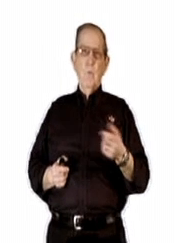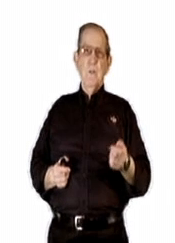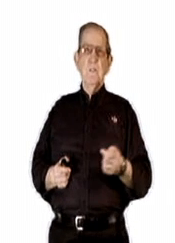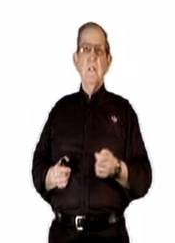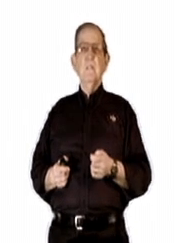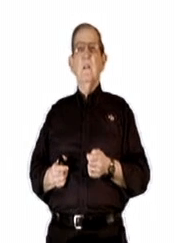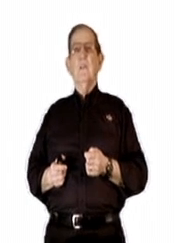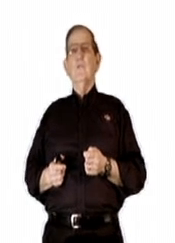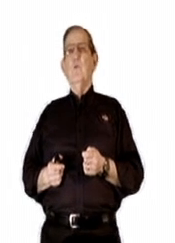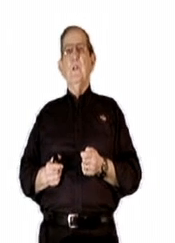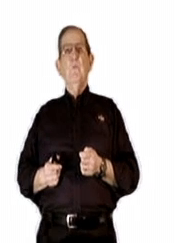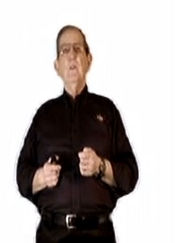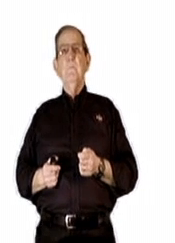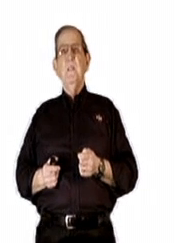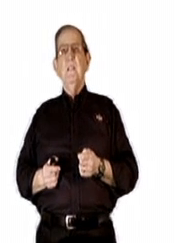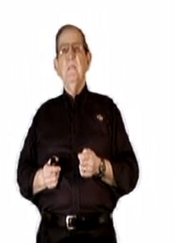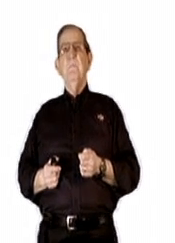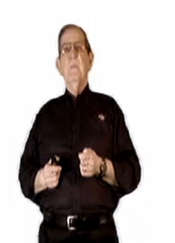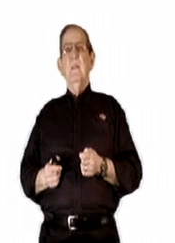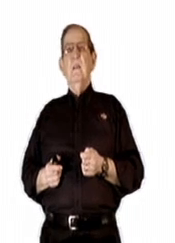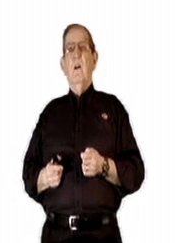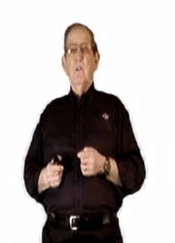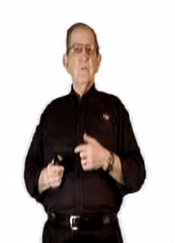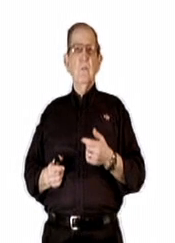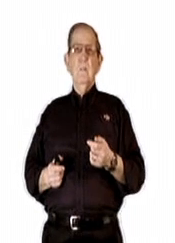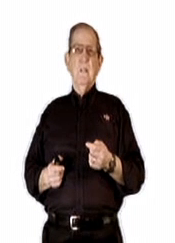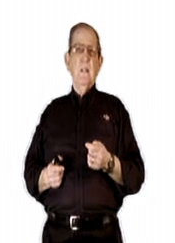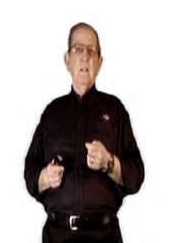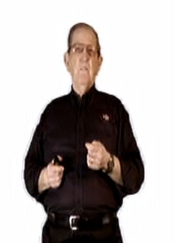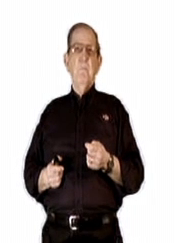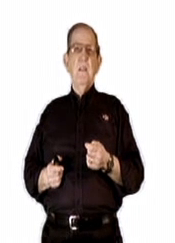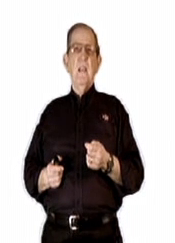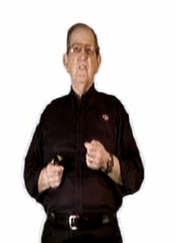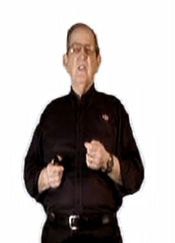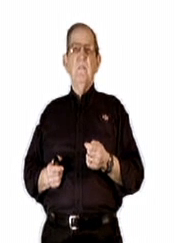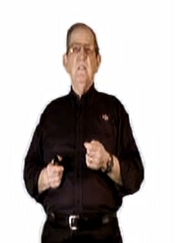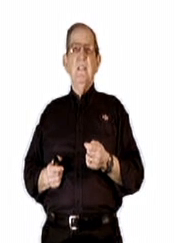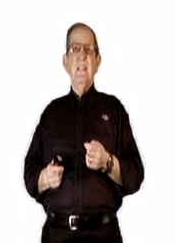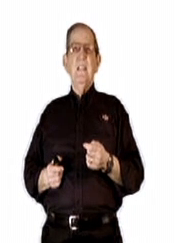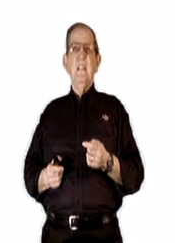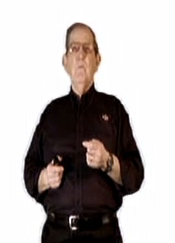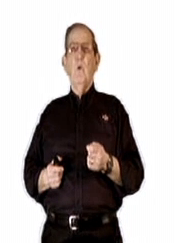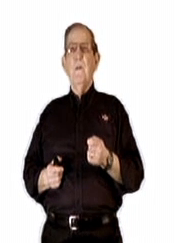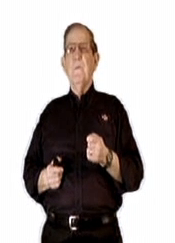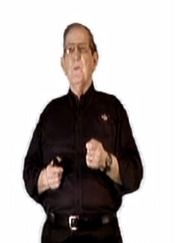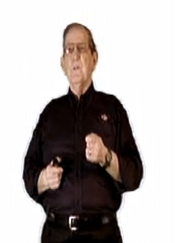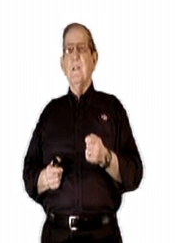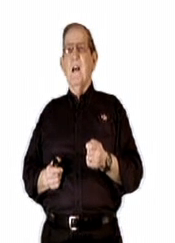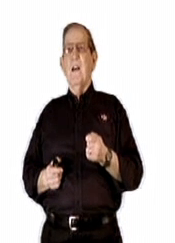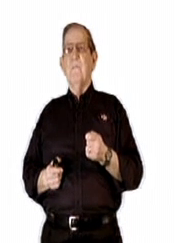at 110.21b. Also look at NFPA 70E